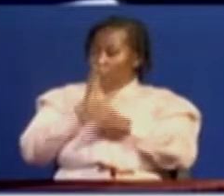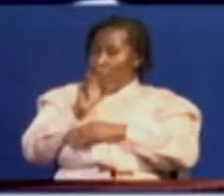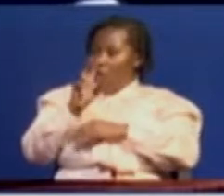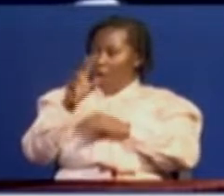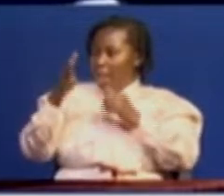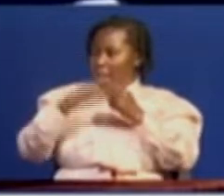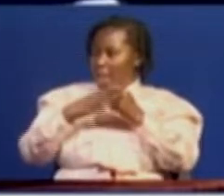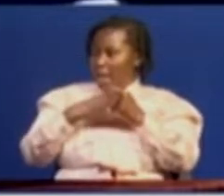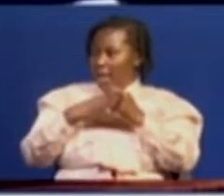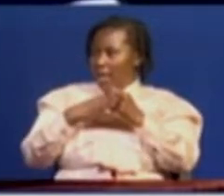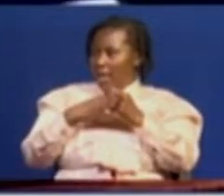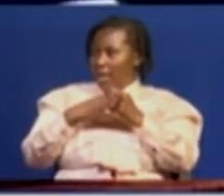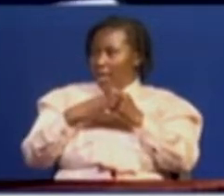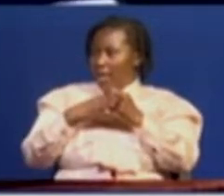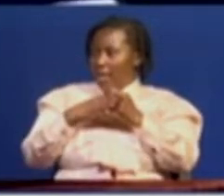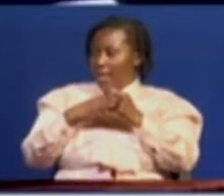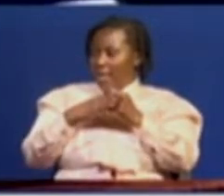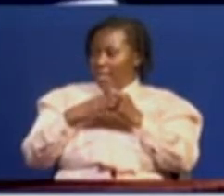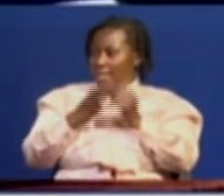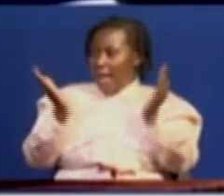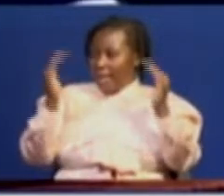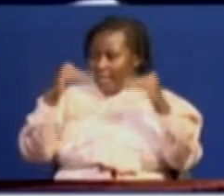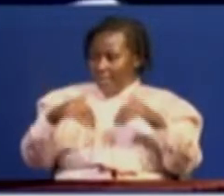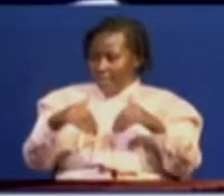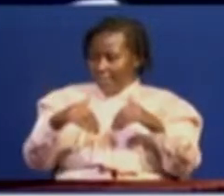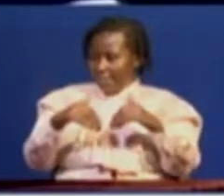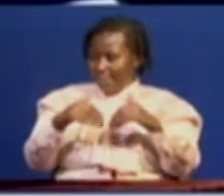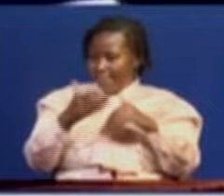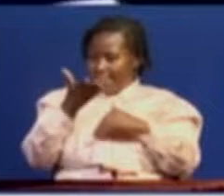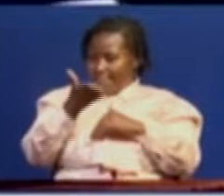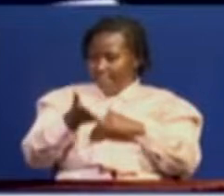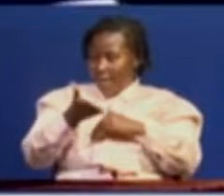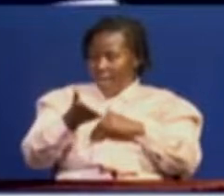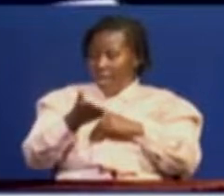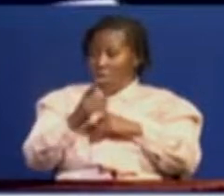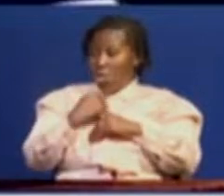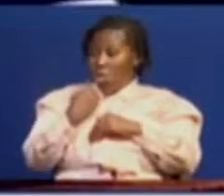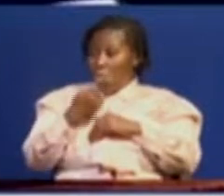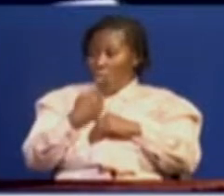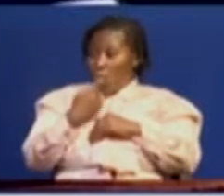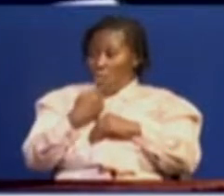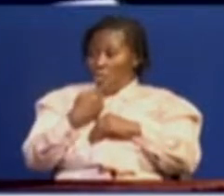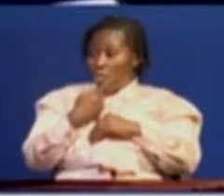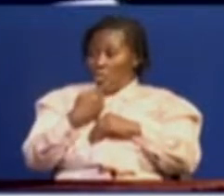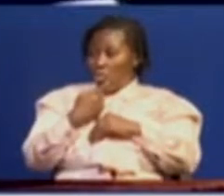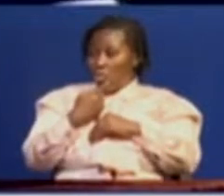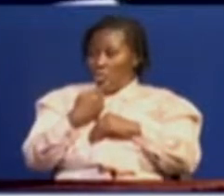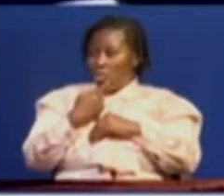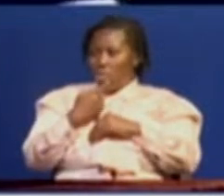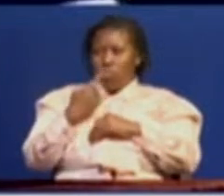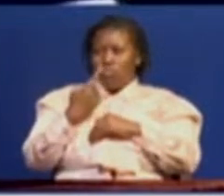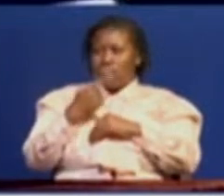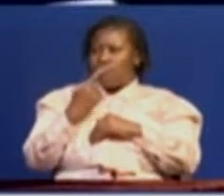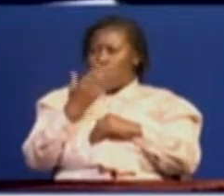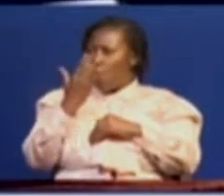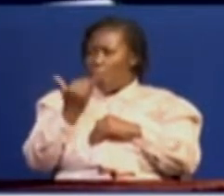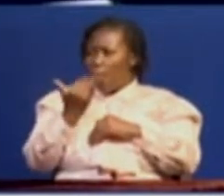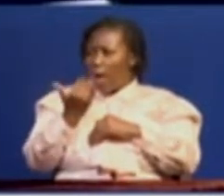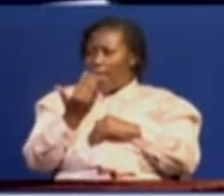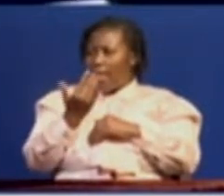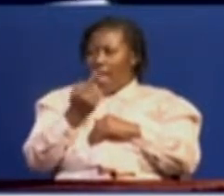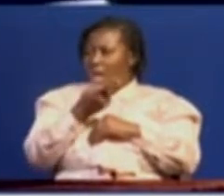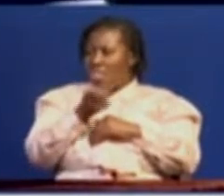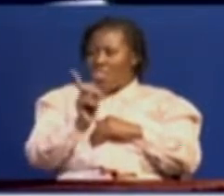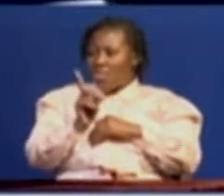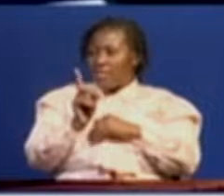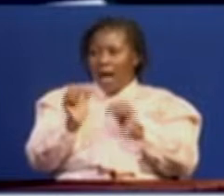to play video 9 in the assembly bundles, whom do you attribute, or